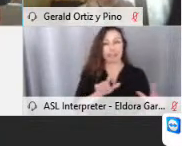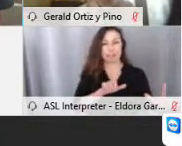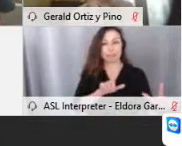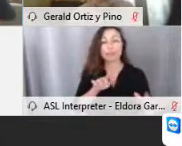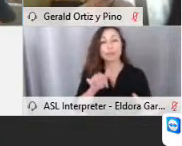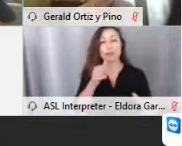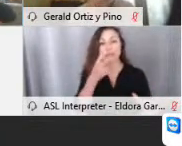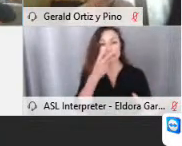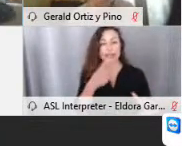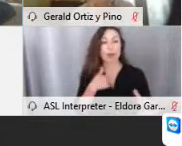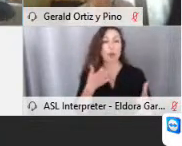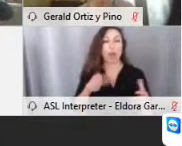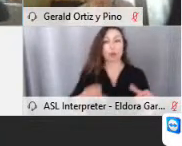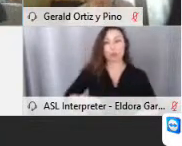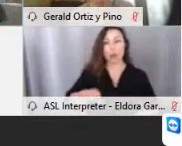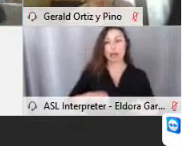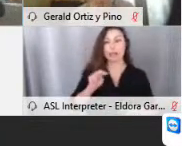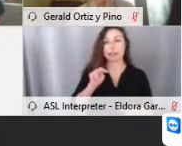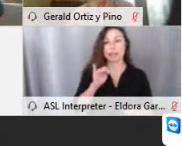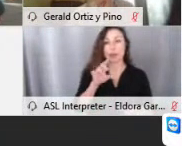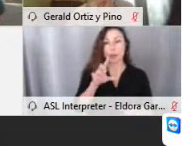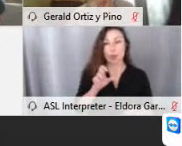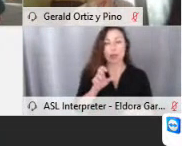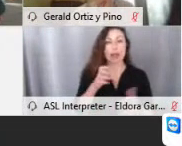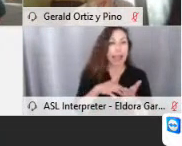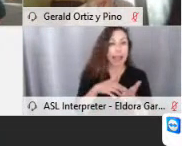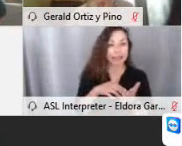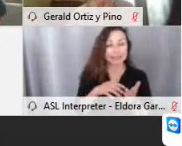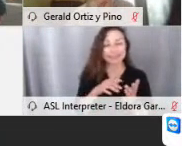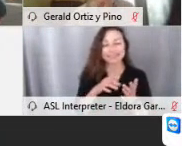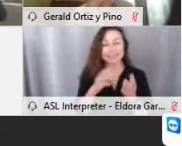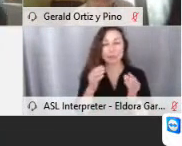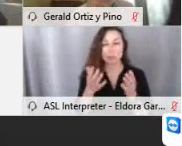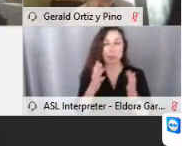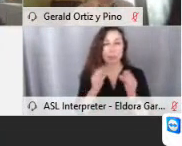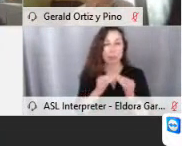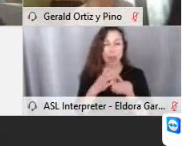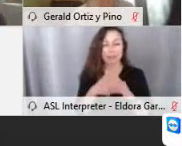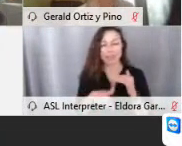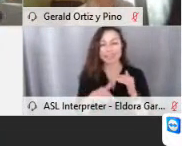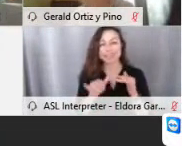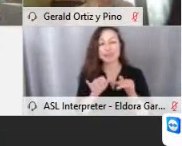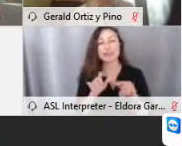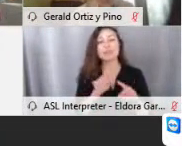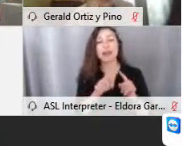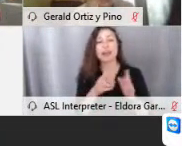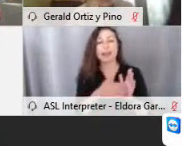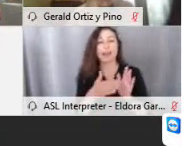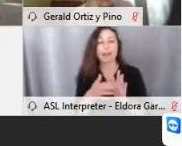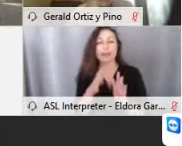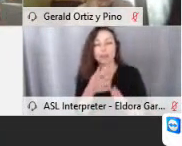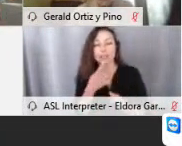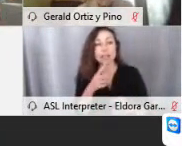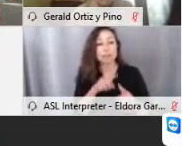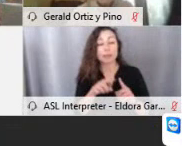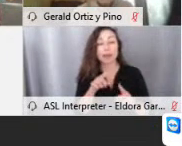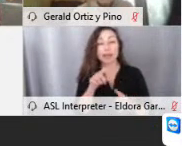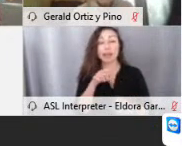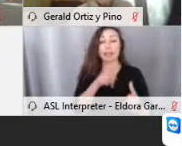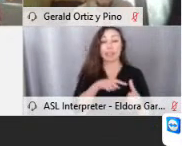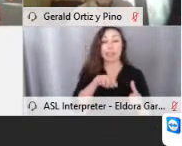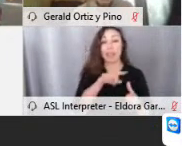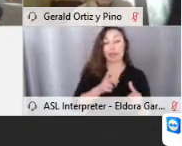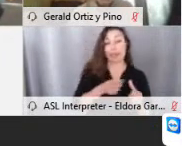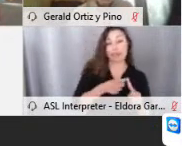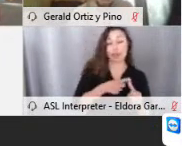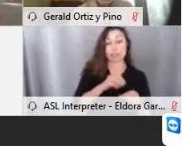see, and I want to brag on Nicole's team one more time, probably more after this too, but they were the first in the country to